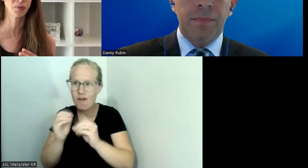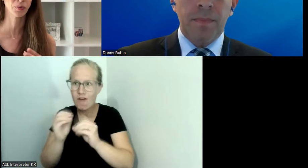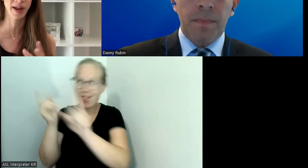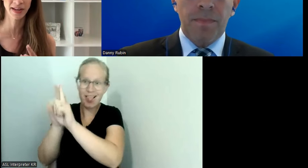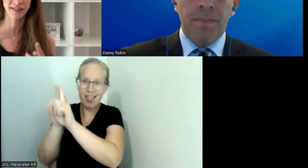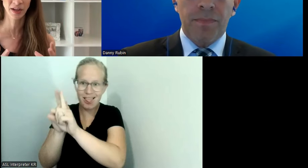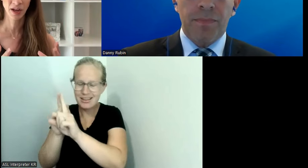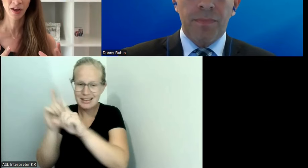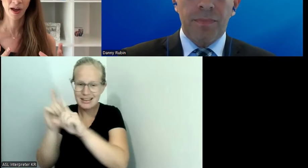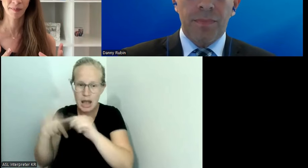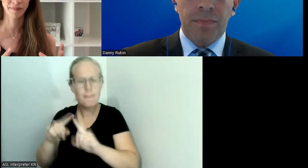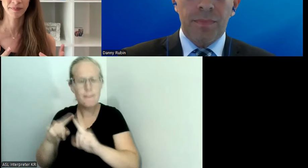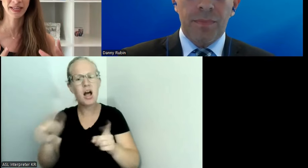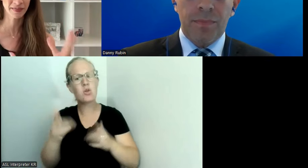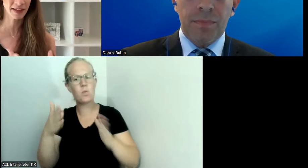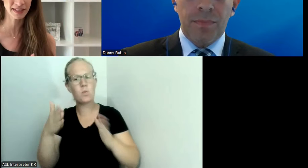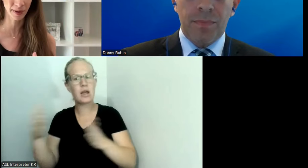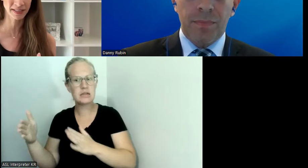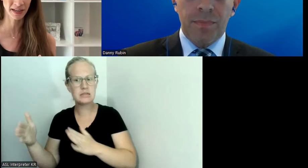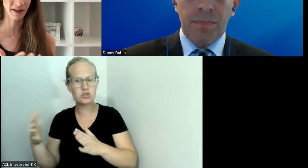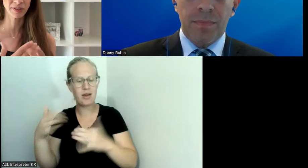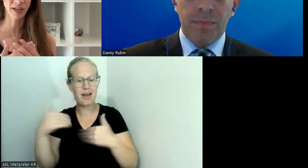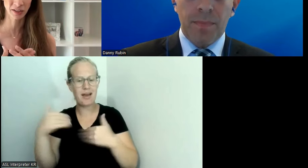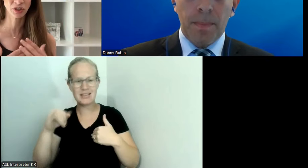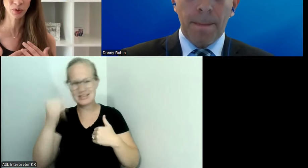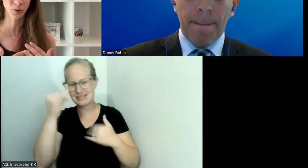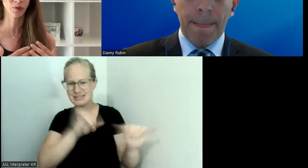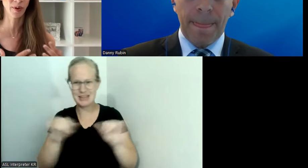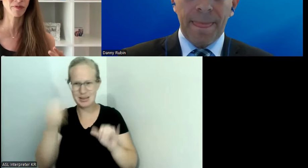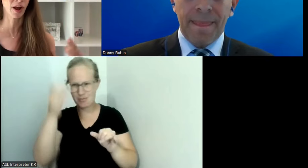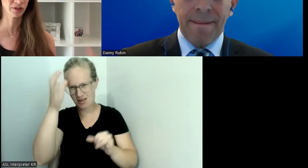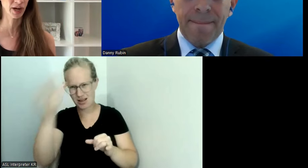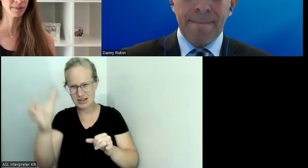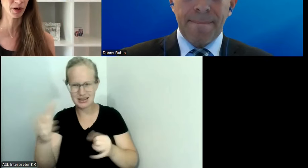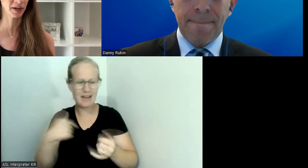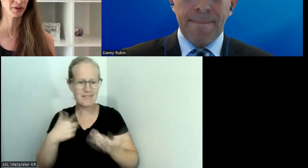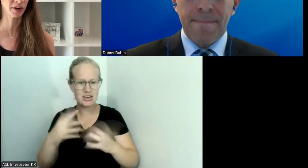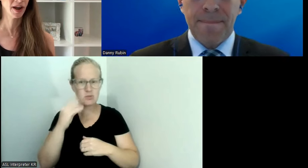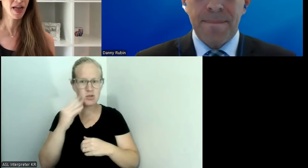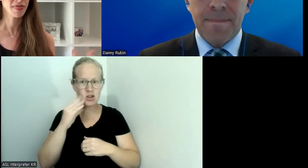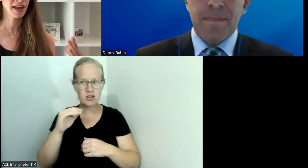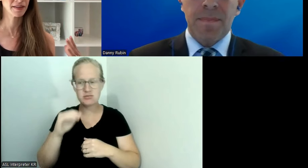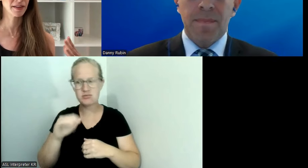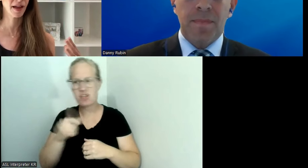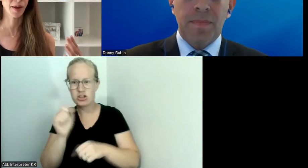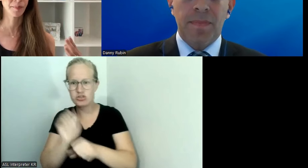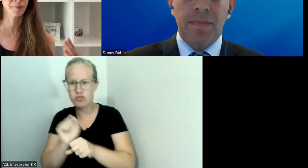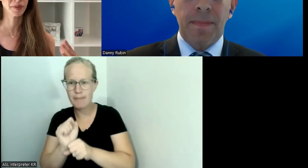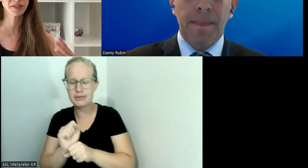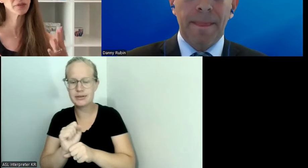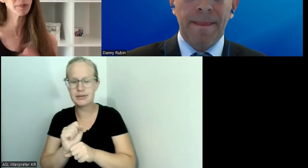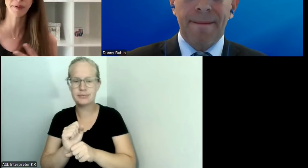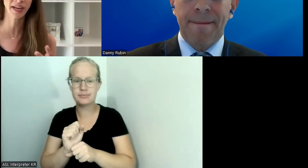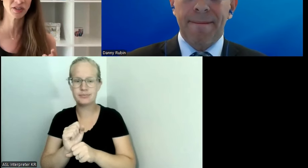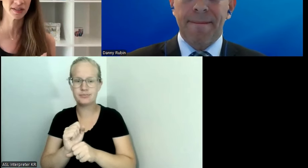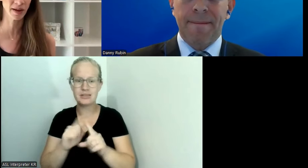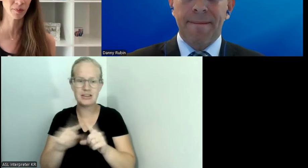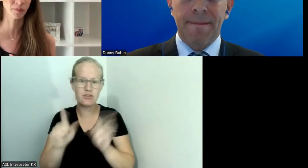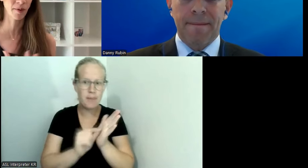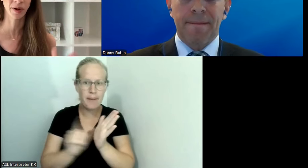There are other ways, um, to get that same idea. And I've done it too, going for other jobs throughout my career that, different